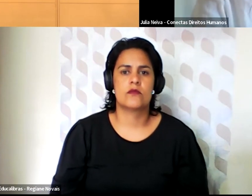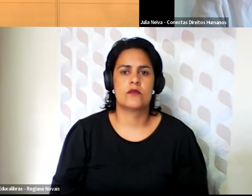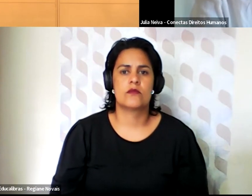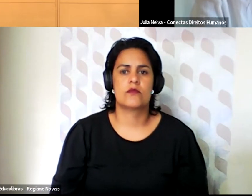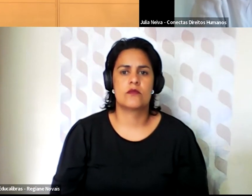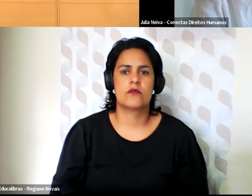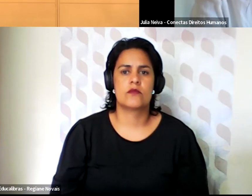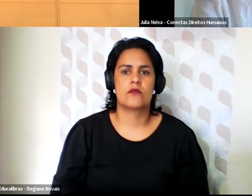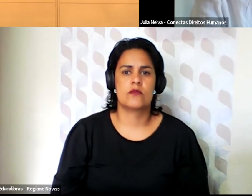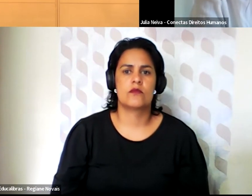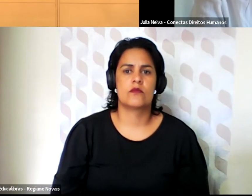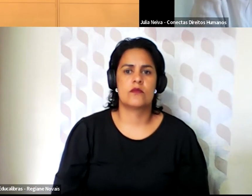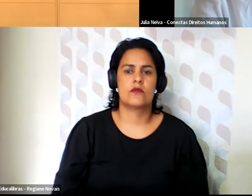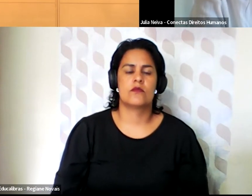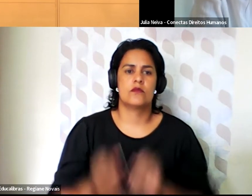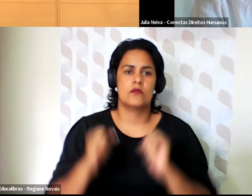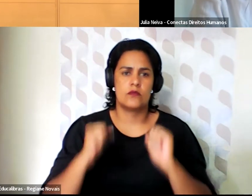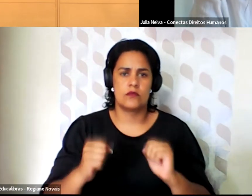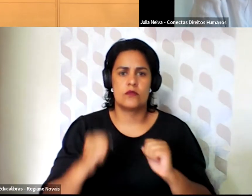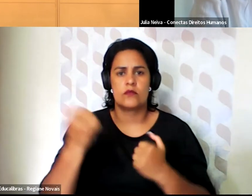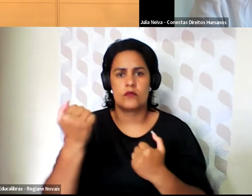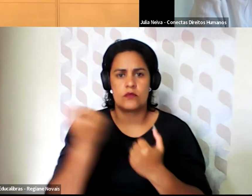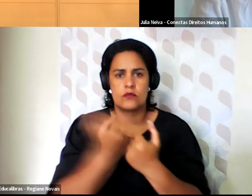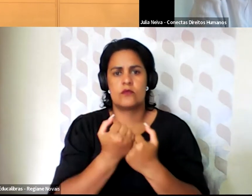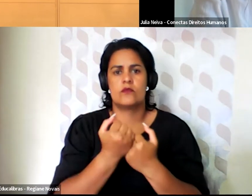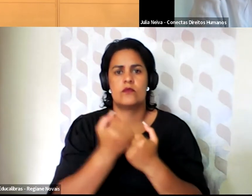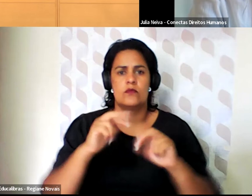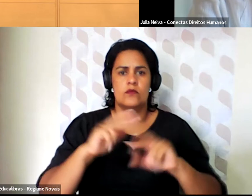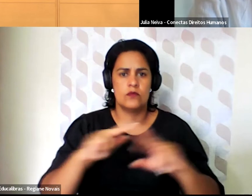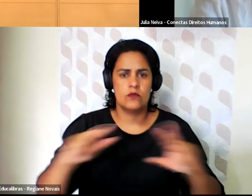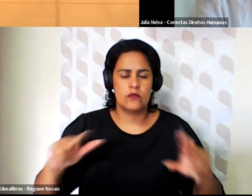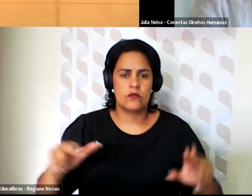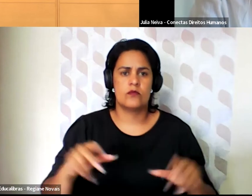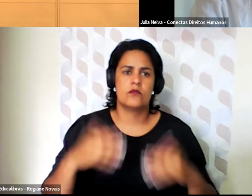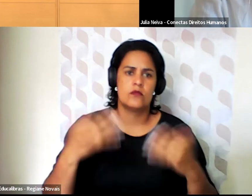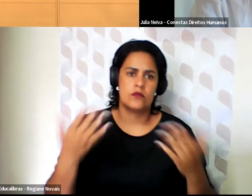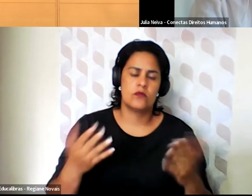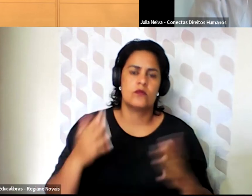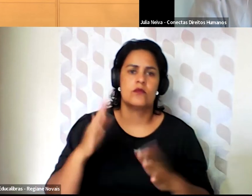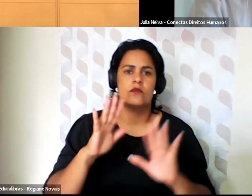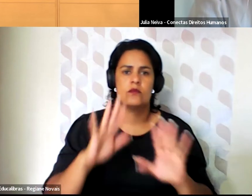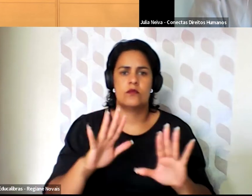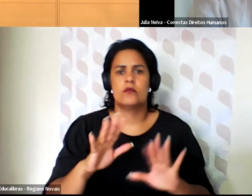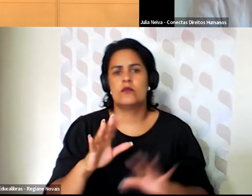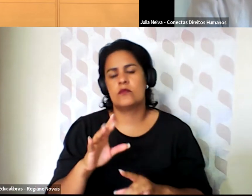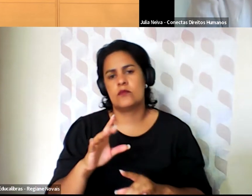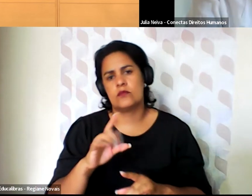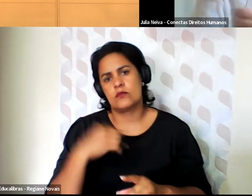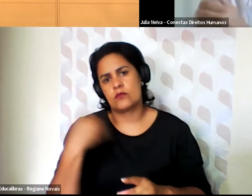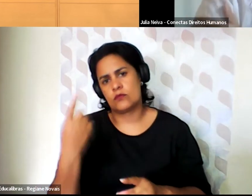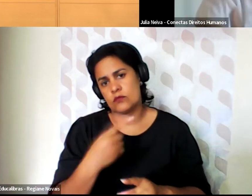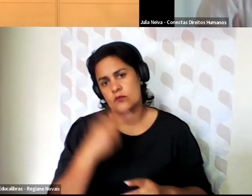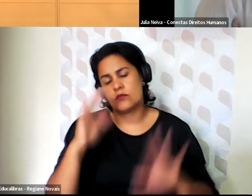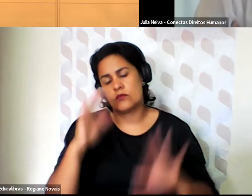in a country. It's not necessarily that we have specific instruments which are only dedicated to